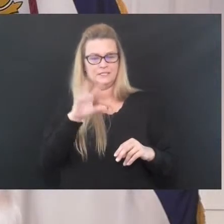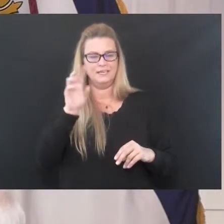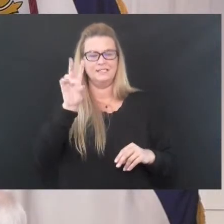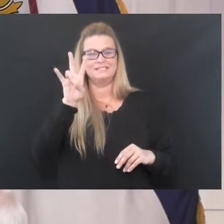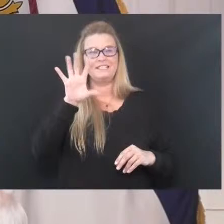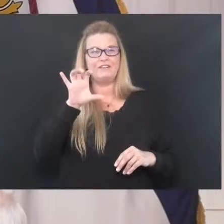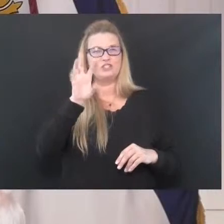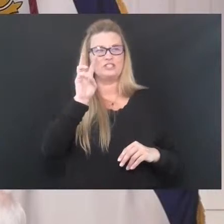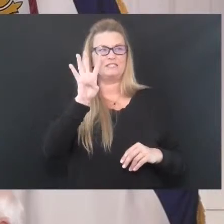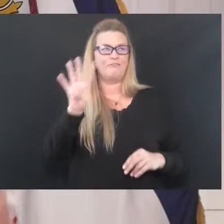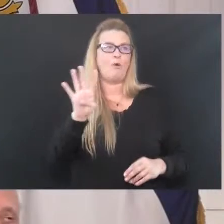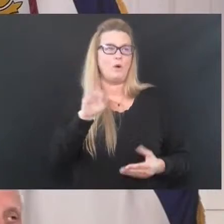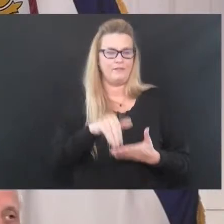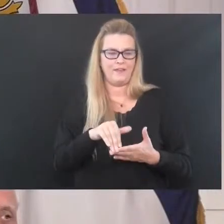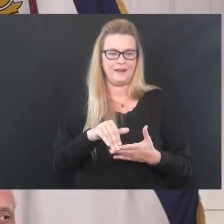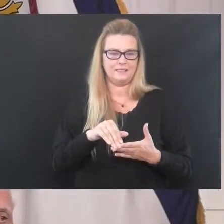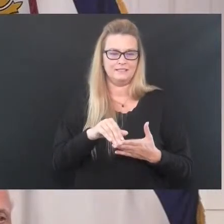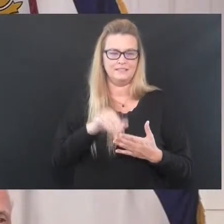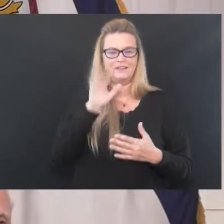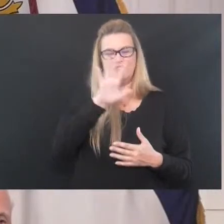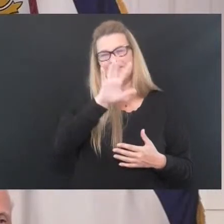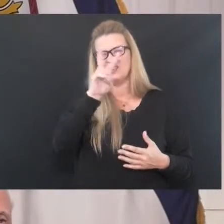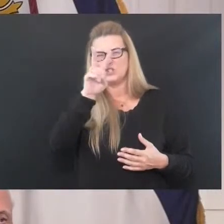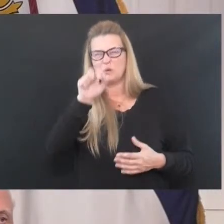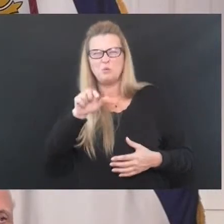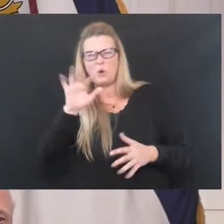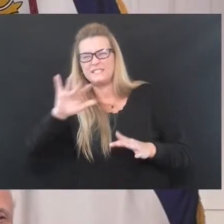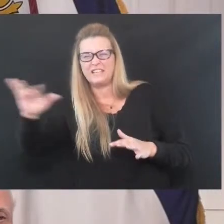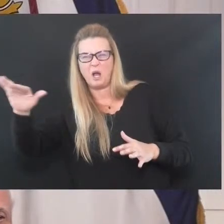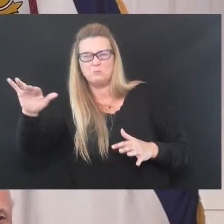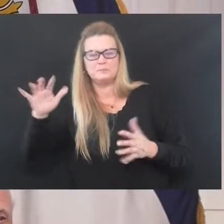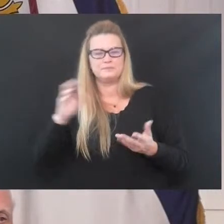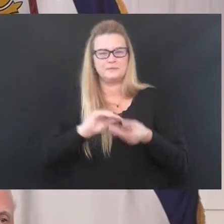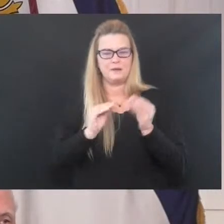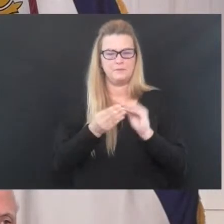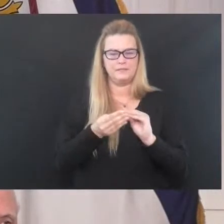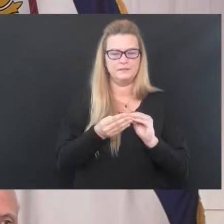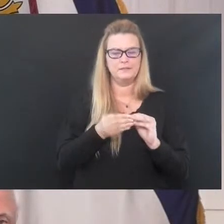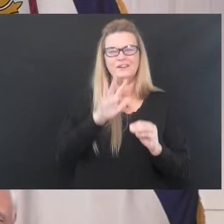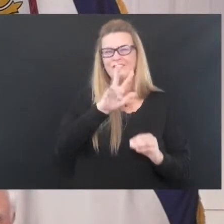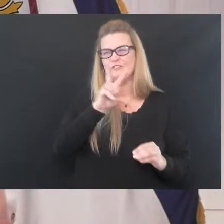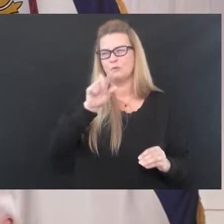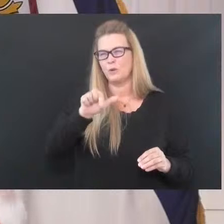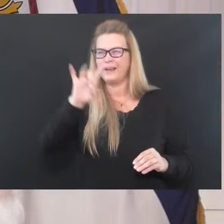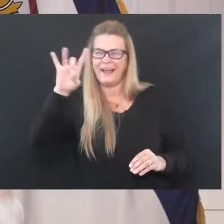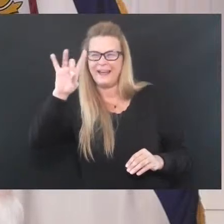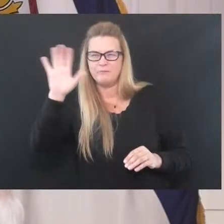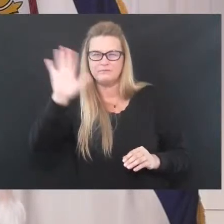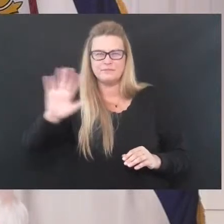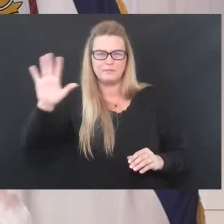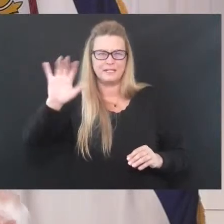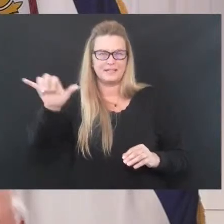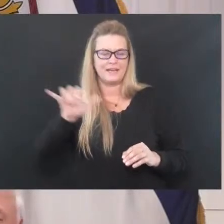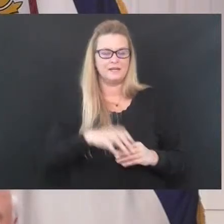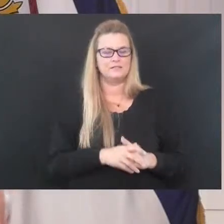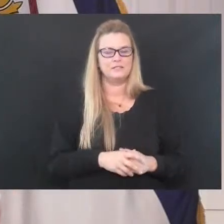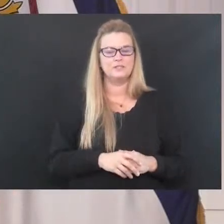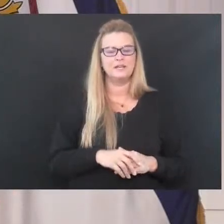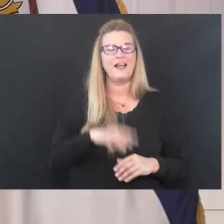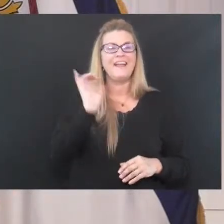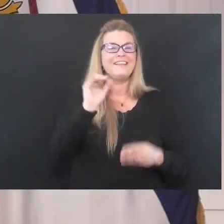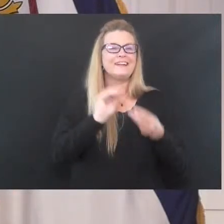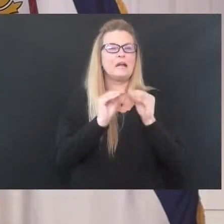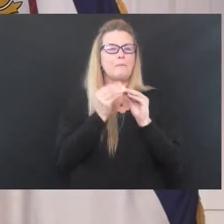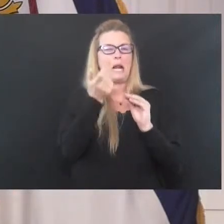764,000 because it's really 52 point something percent. I think it's 52.8 or something percent. And so these numbers could